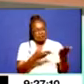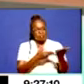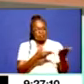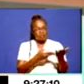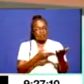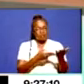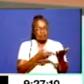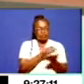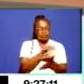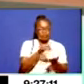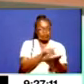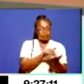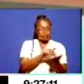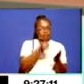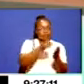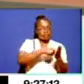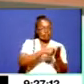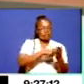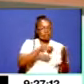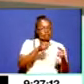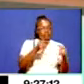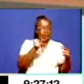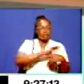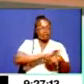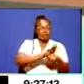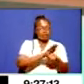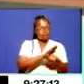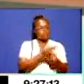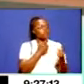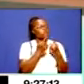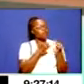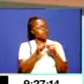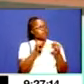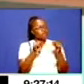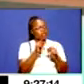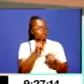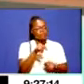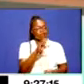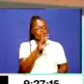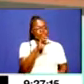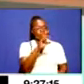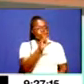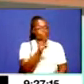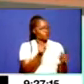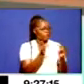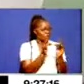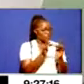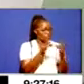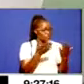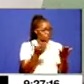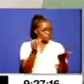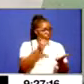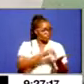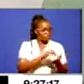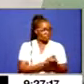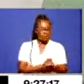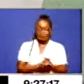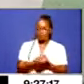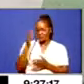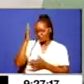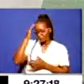the center in the fight against COVID-19. Of course, we talked about PCR tests. Yes. How else? I know